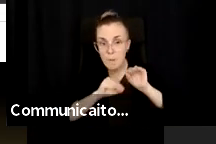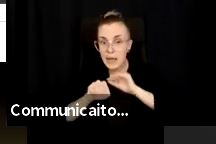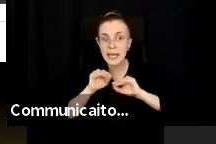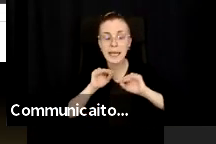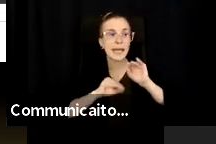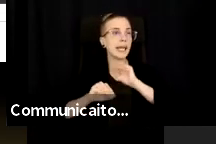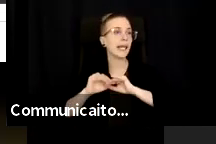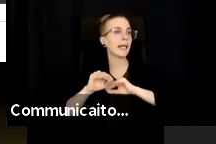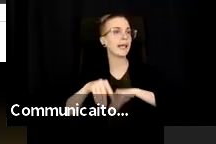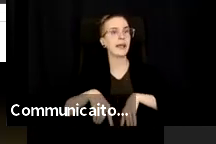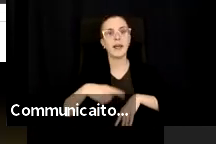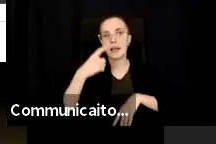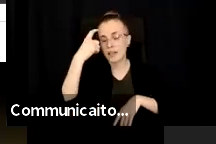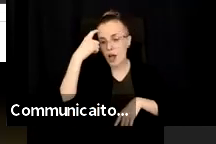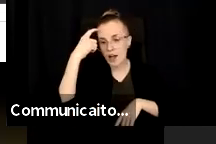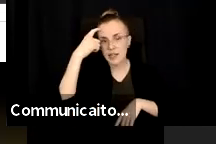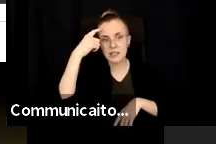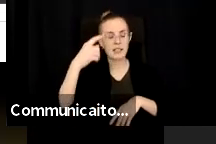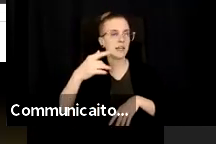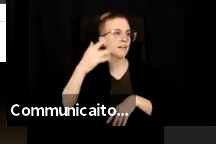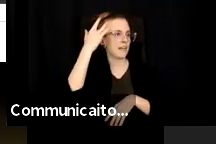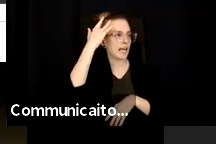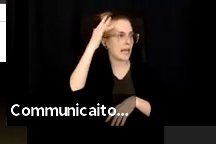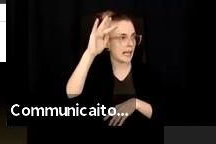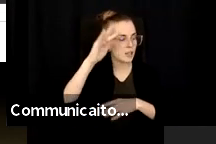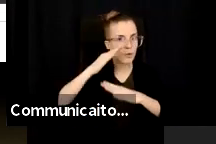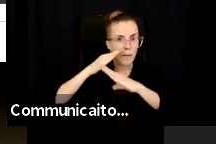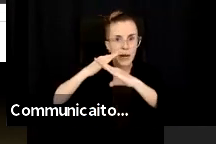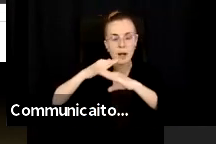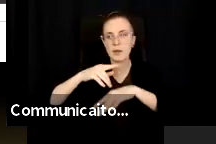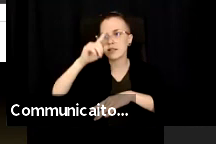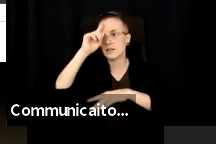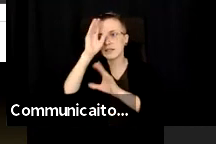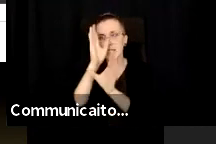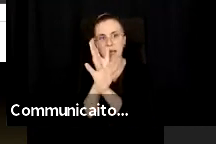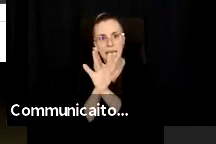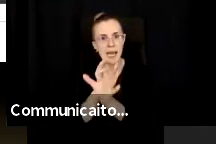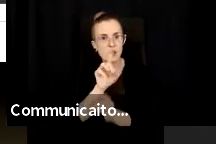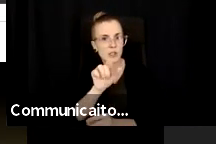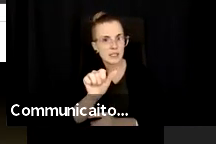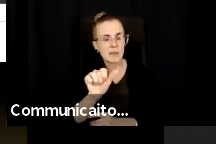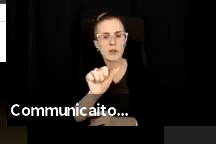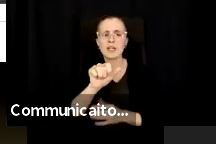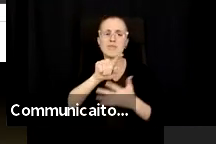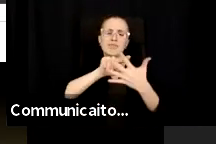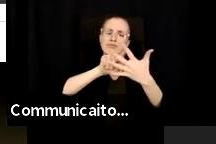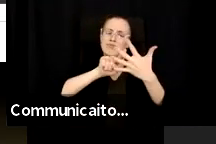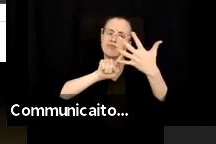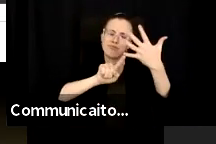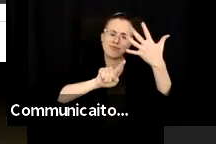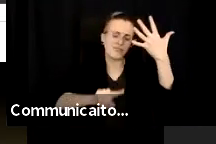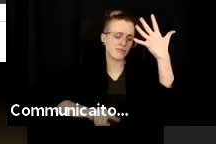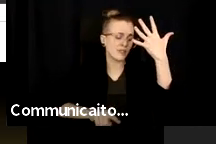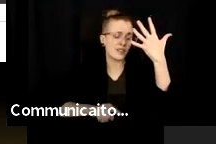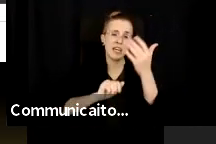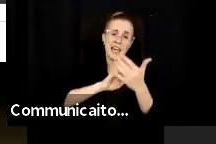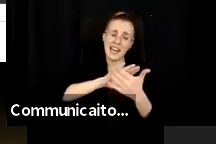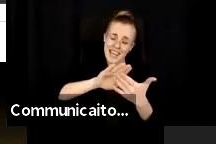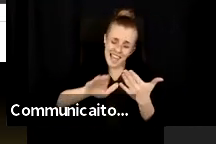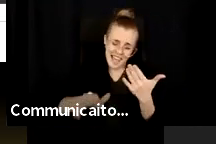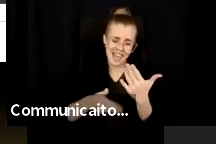cognitive impairments, intellectual impairments, psychiatric disabilities, and every person